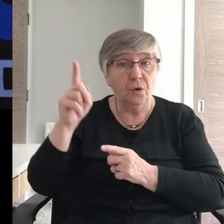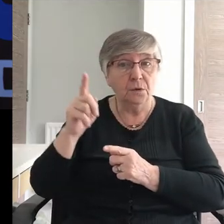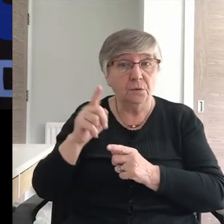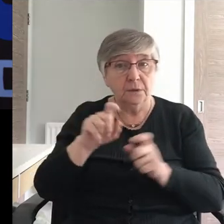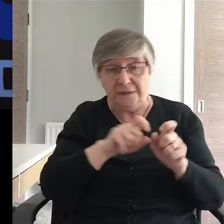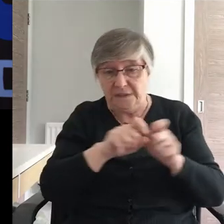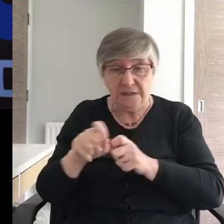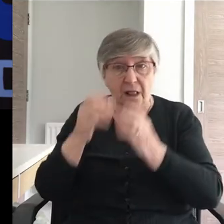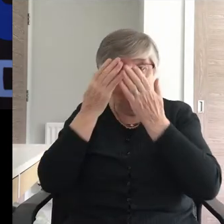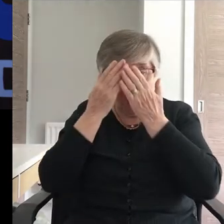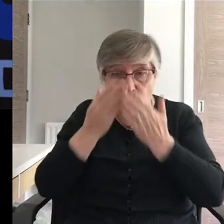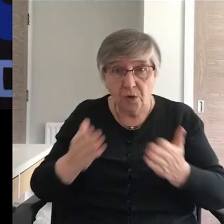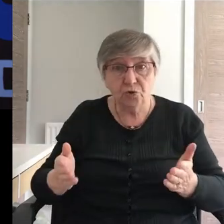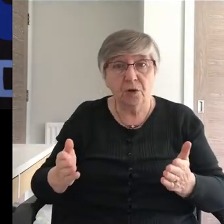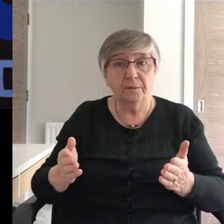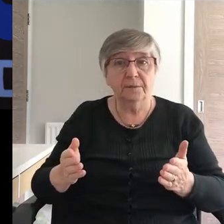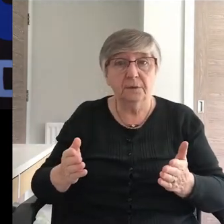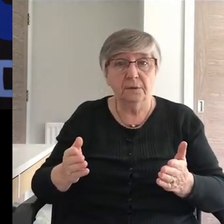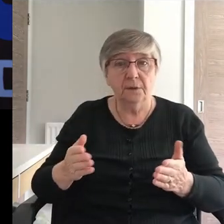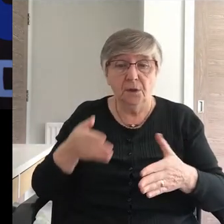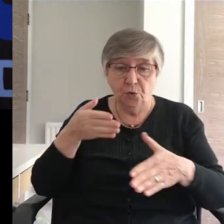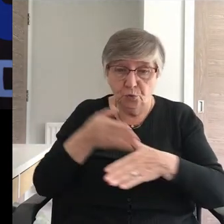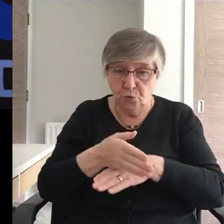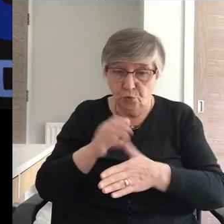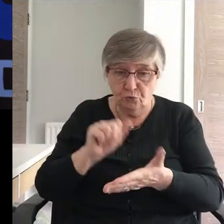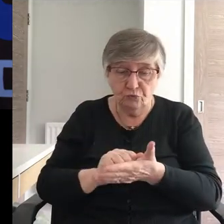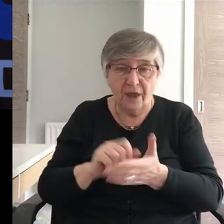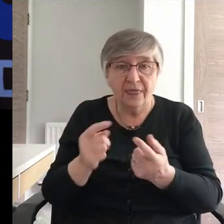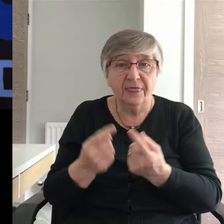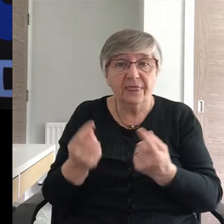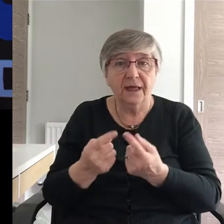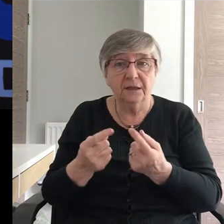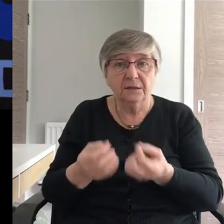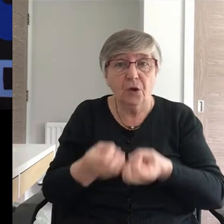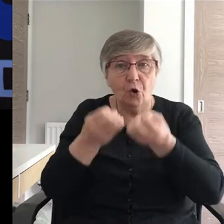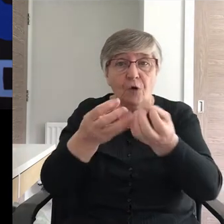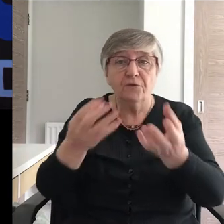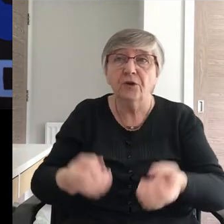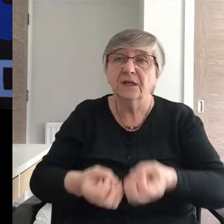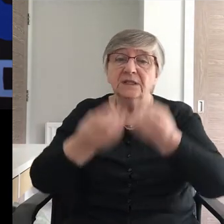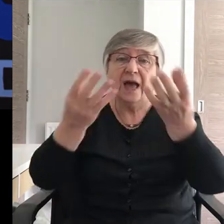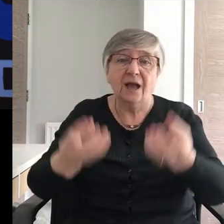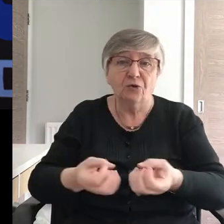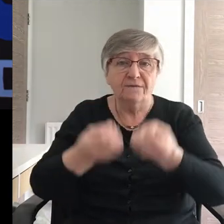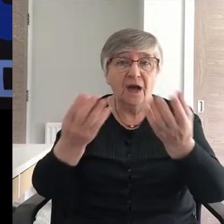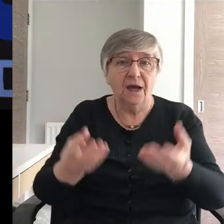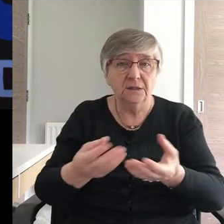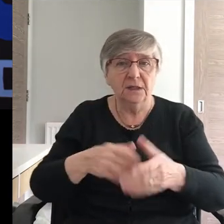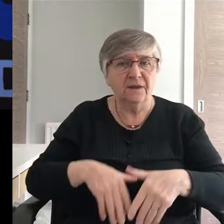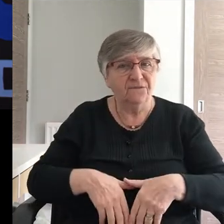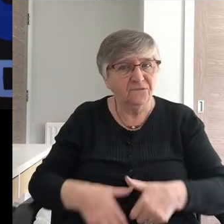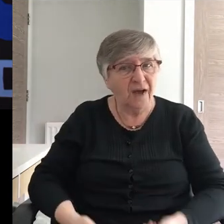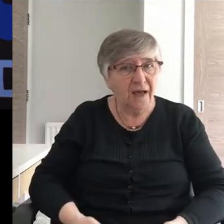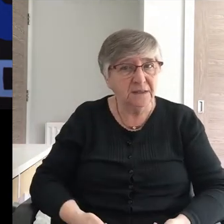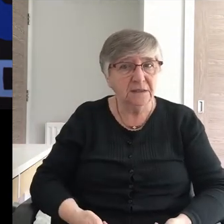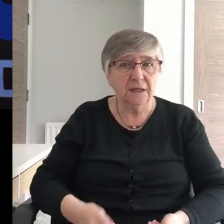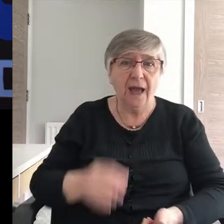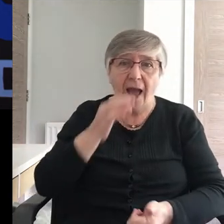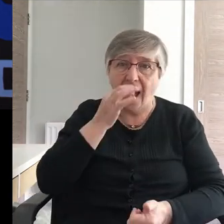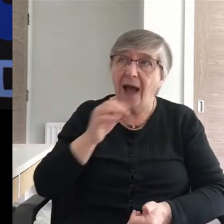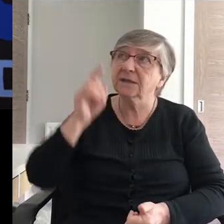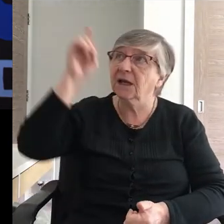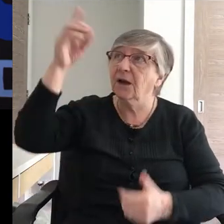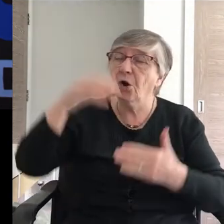seemed to be a problem for him, and he seemed to do the right things, offering sacrifices, fasting, seeking